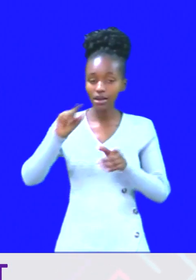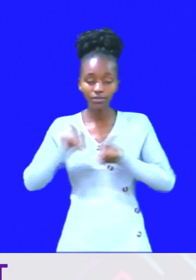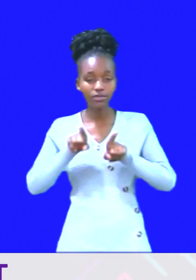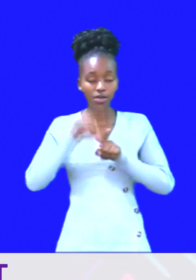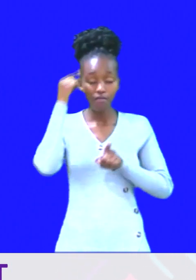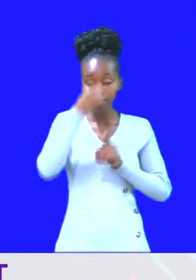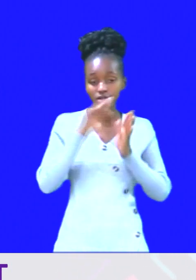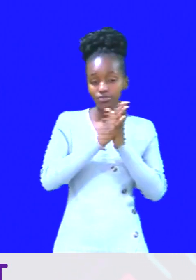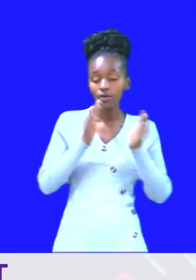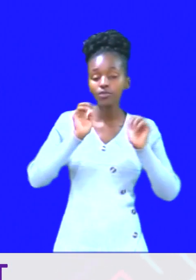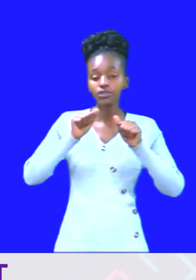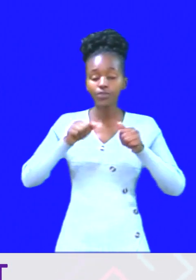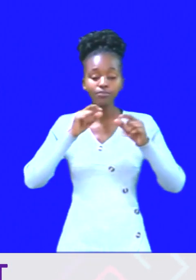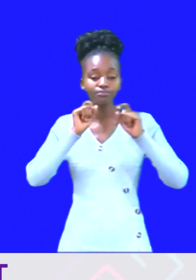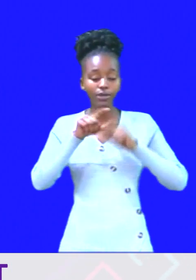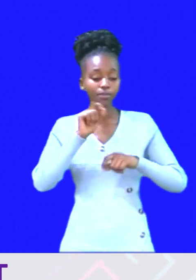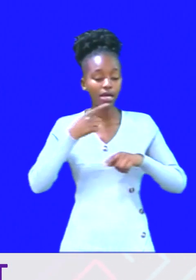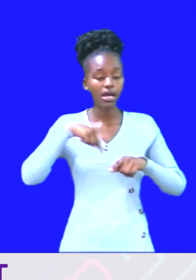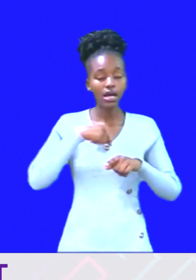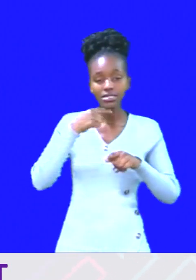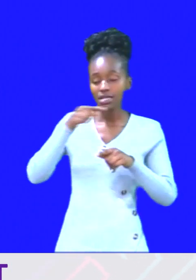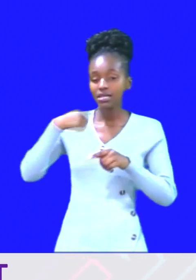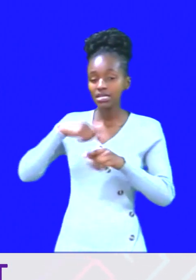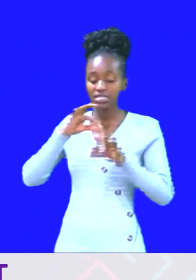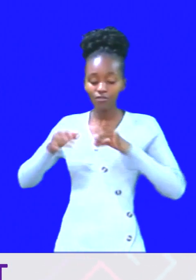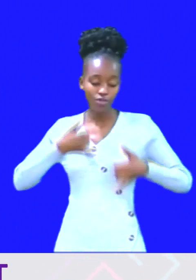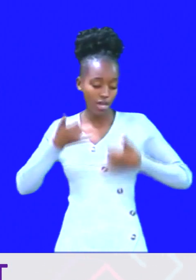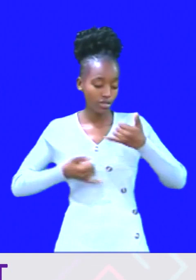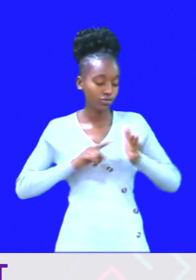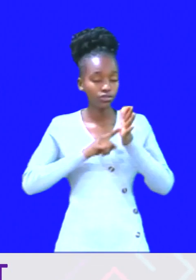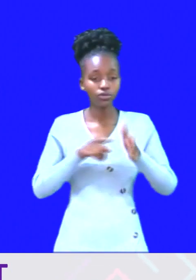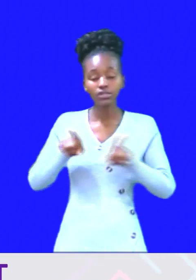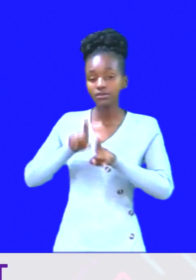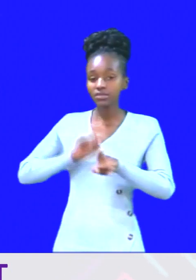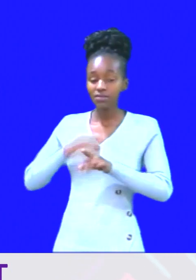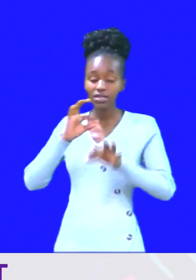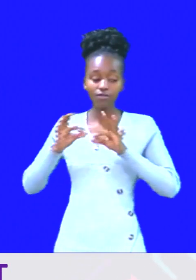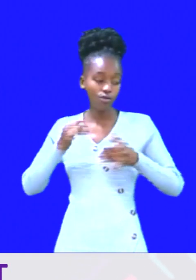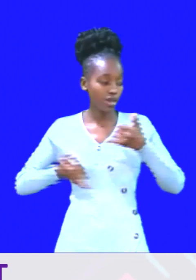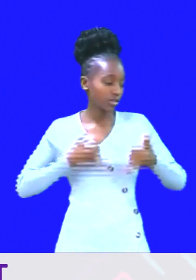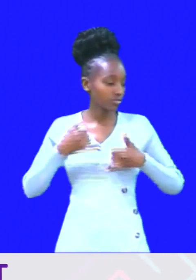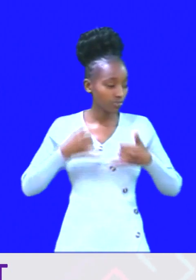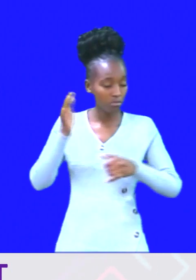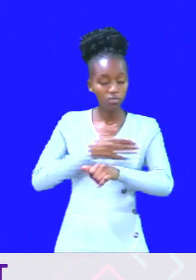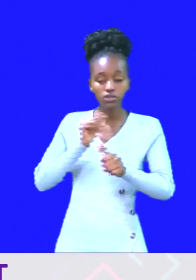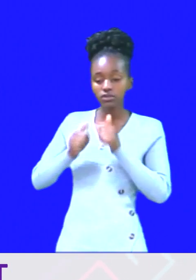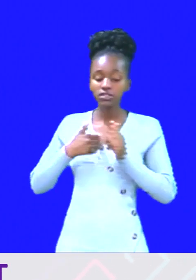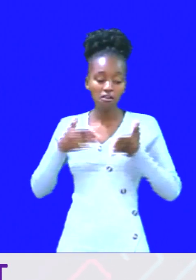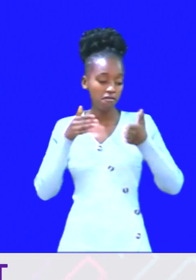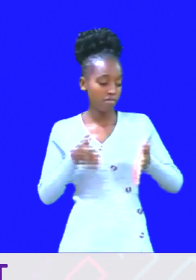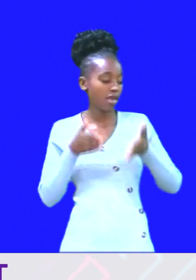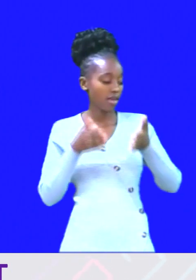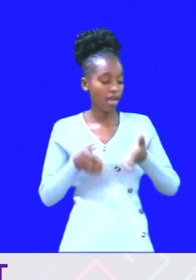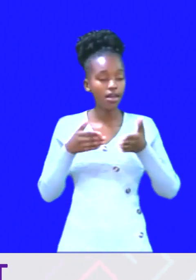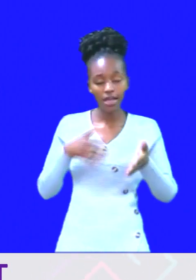us, contact us, tell us if you are enjoying our shows, you are enjoying the playlist, you are enjoying everything that we are